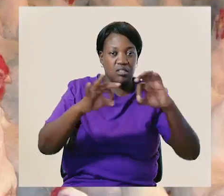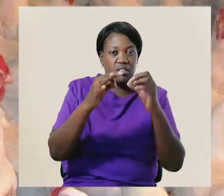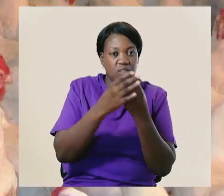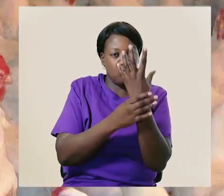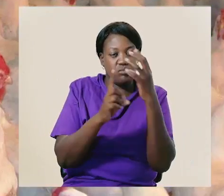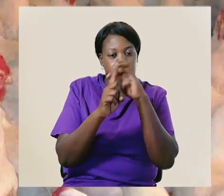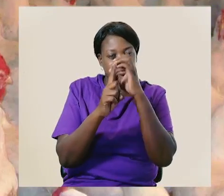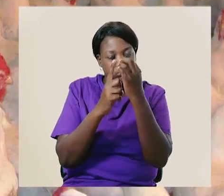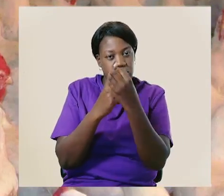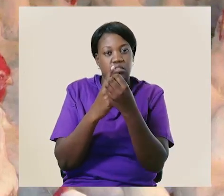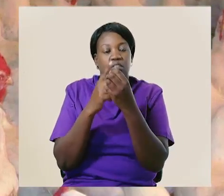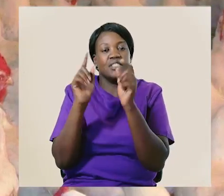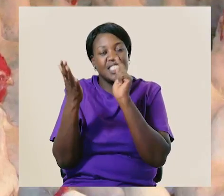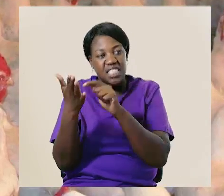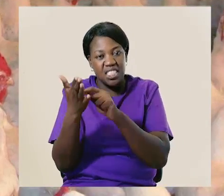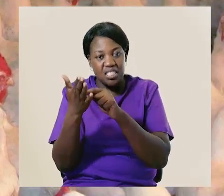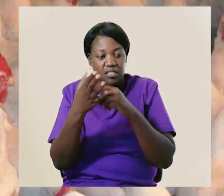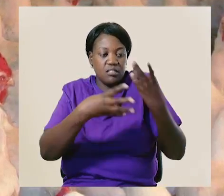and sells them to earn money.